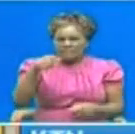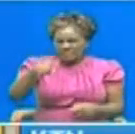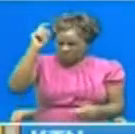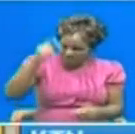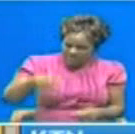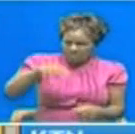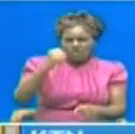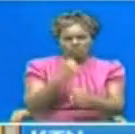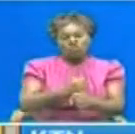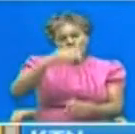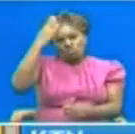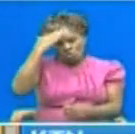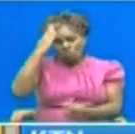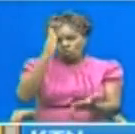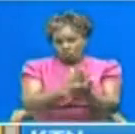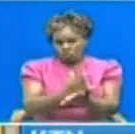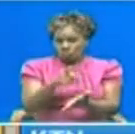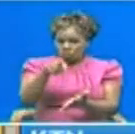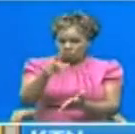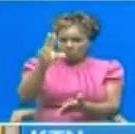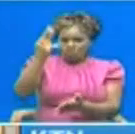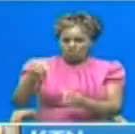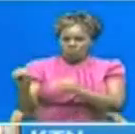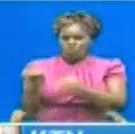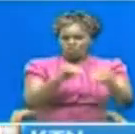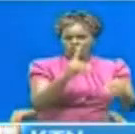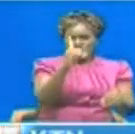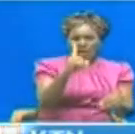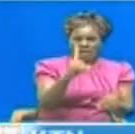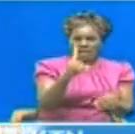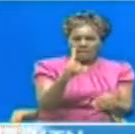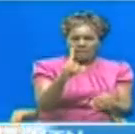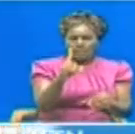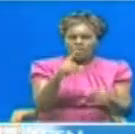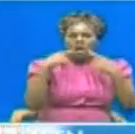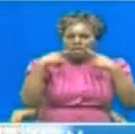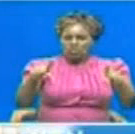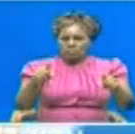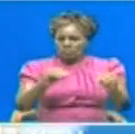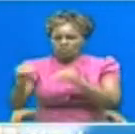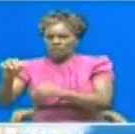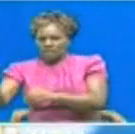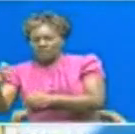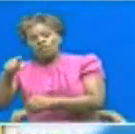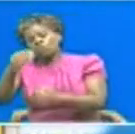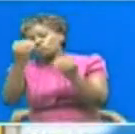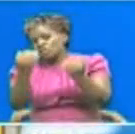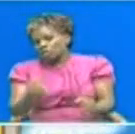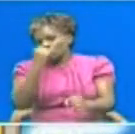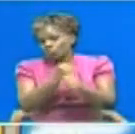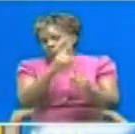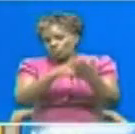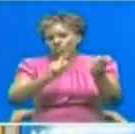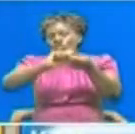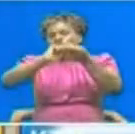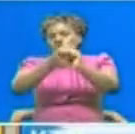be done, we know, of course, for you to switch from one mode of transmission to another, you need to